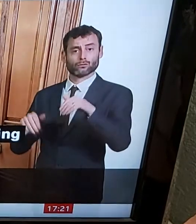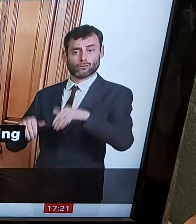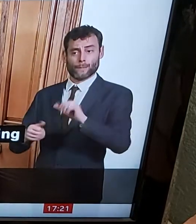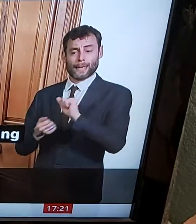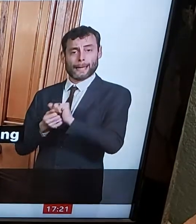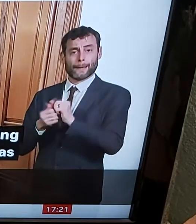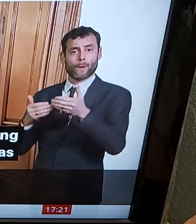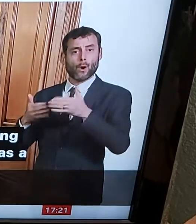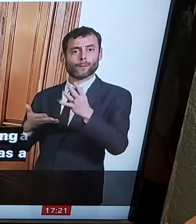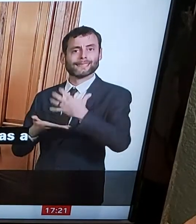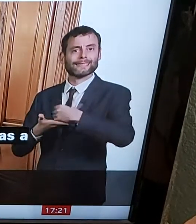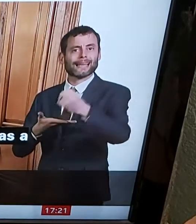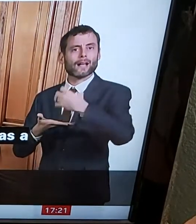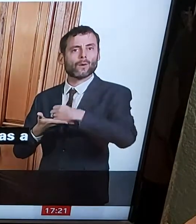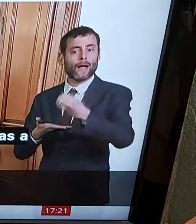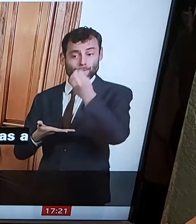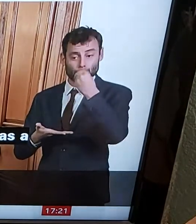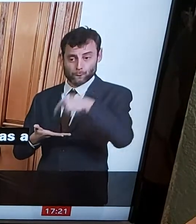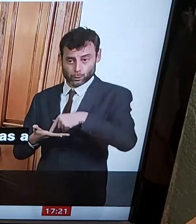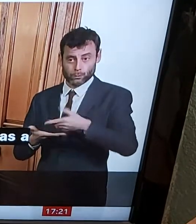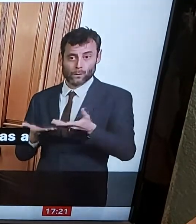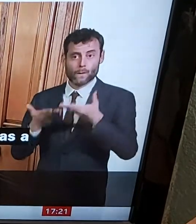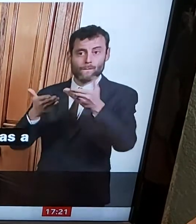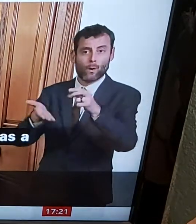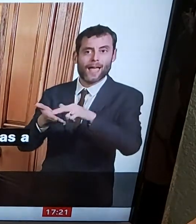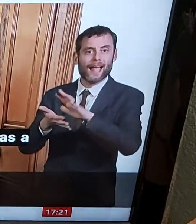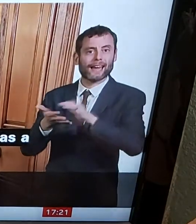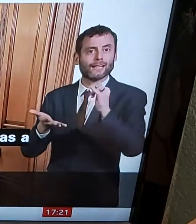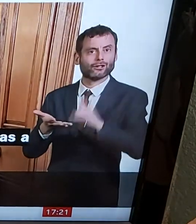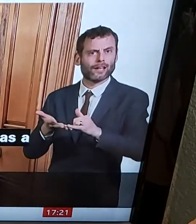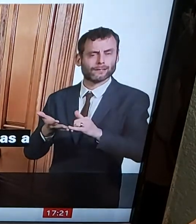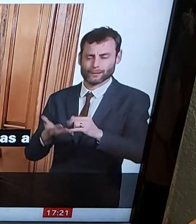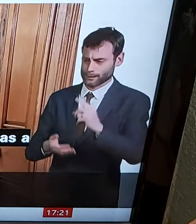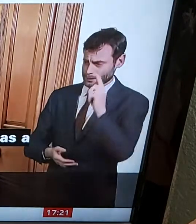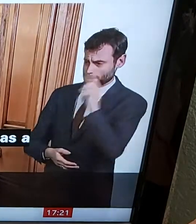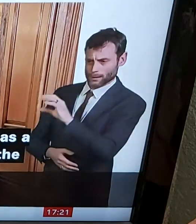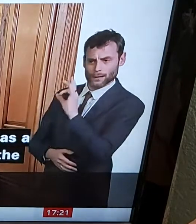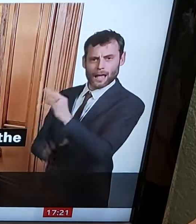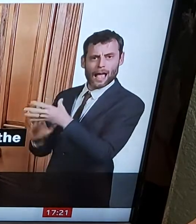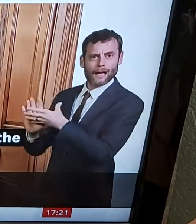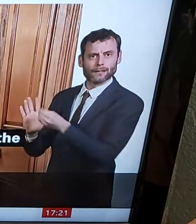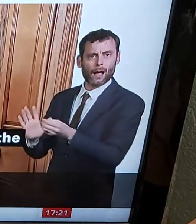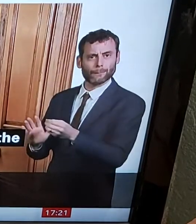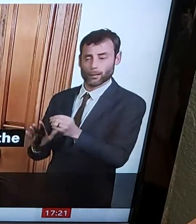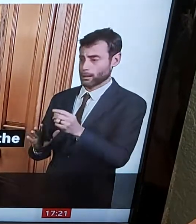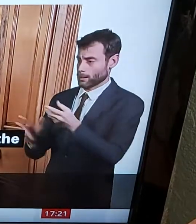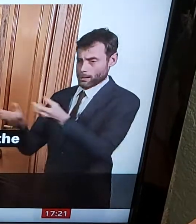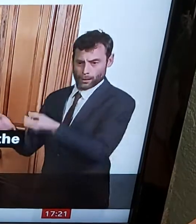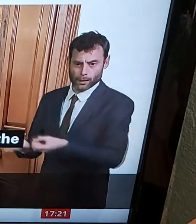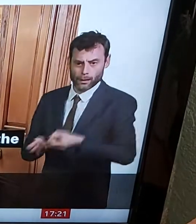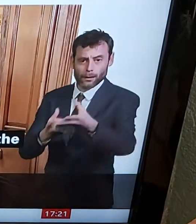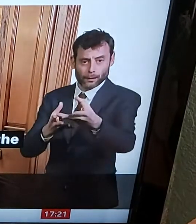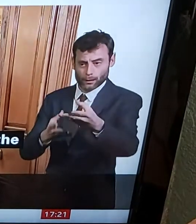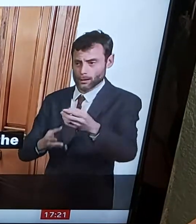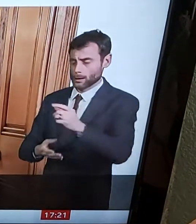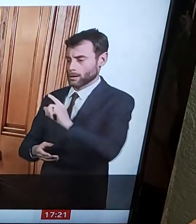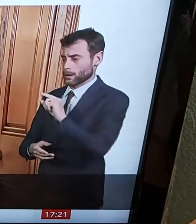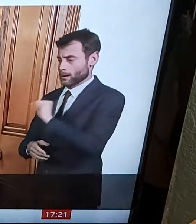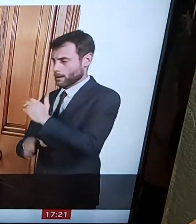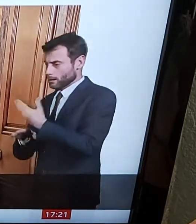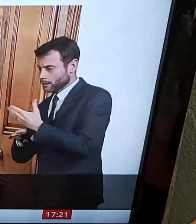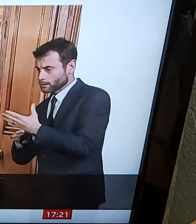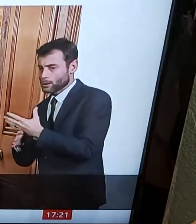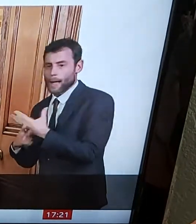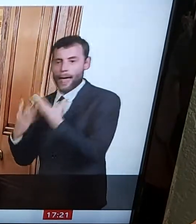support the NHS. It's that sort of collaboration between citizens, the voluntary sector, backing from